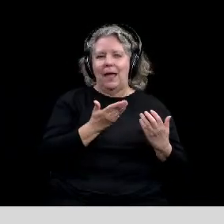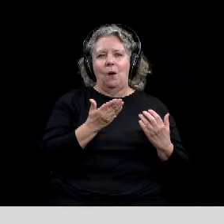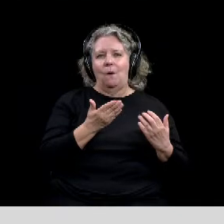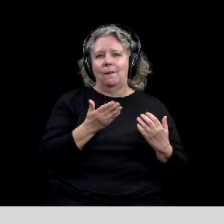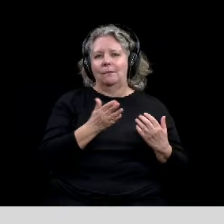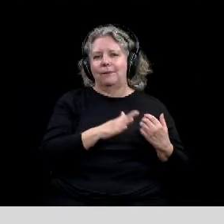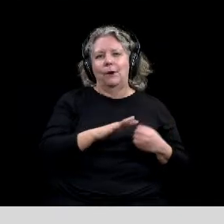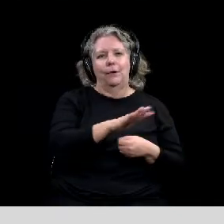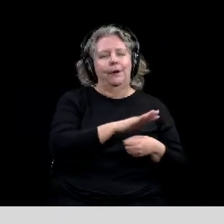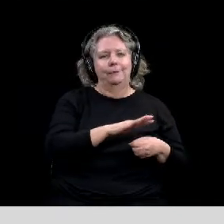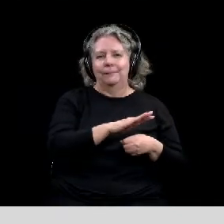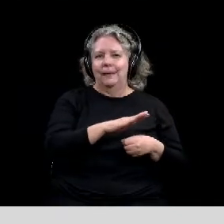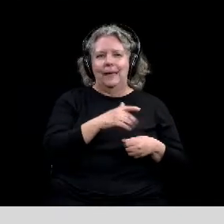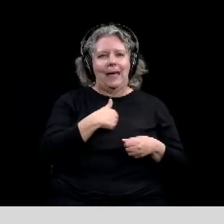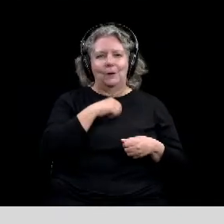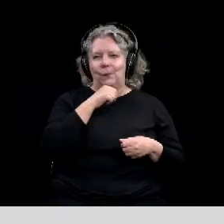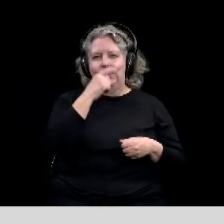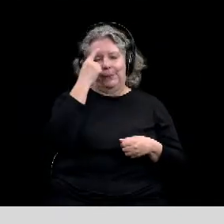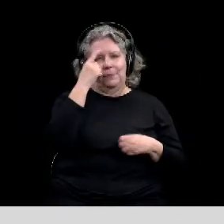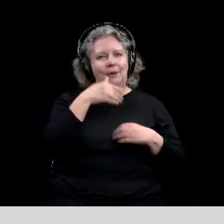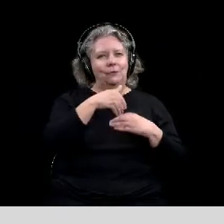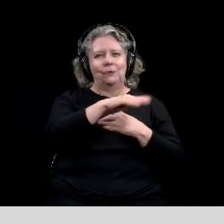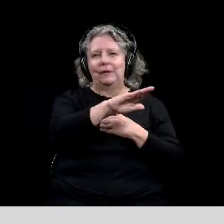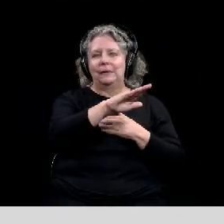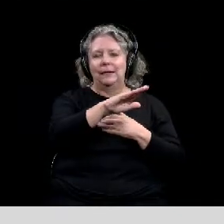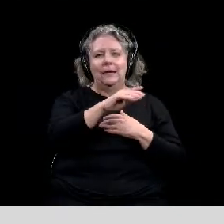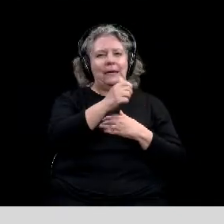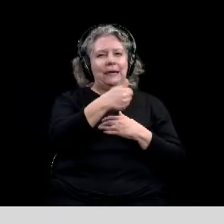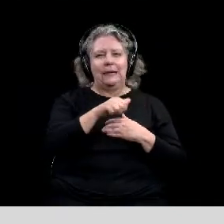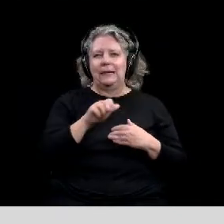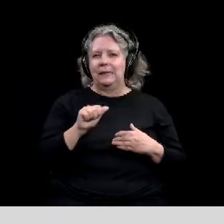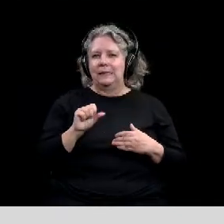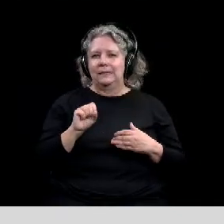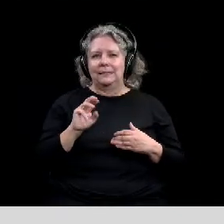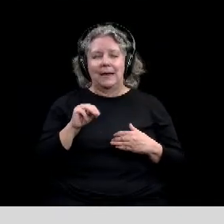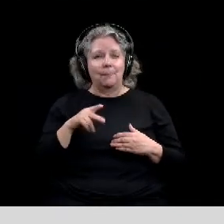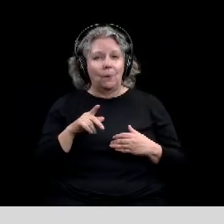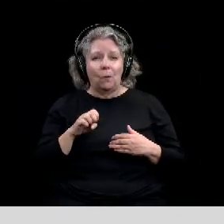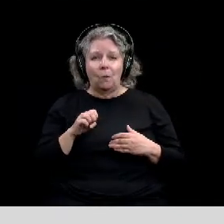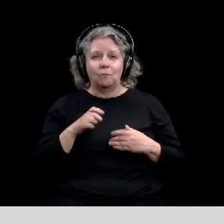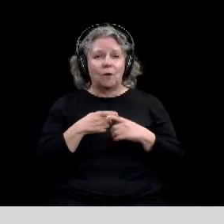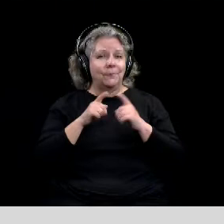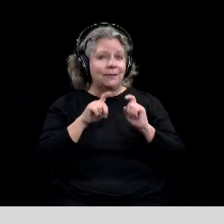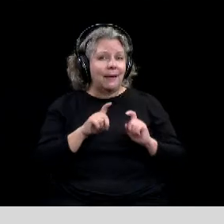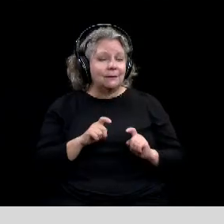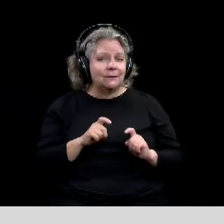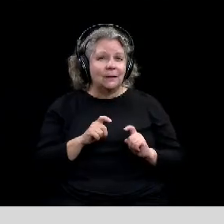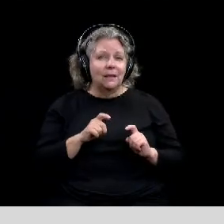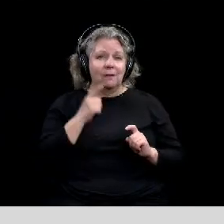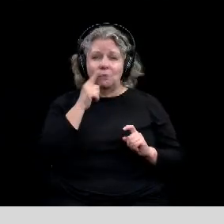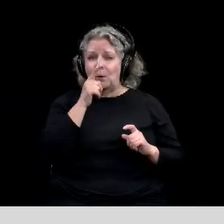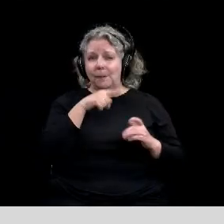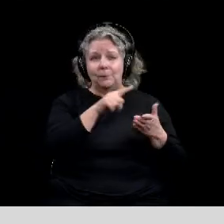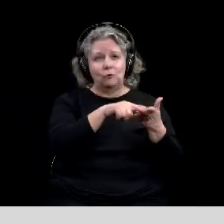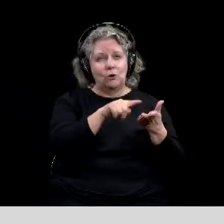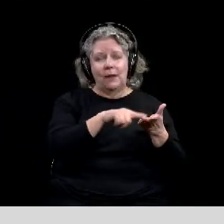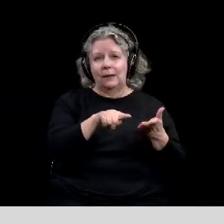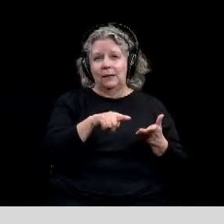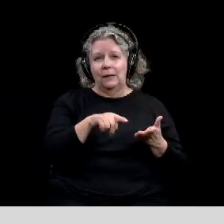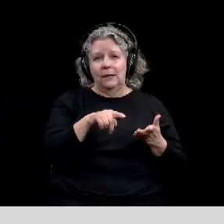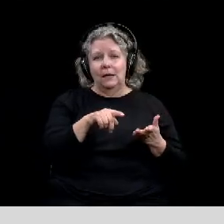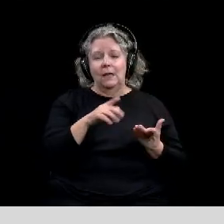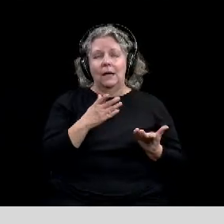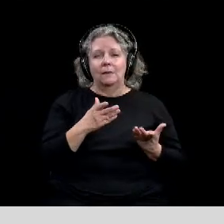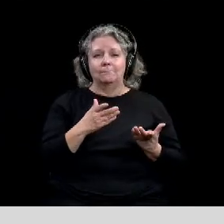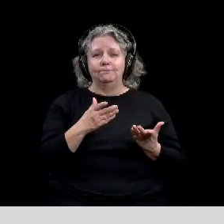the CDC that would reflect this variant. But at the same time, we've seen